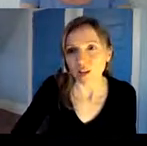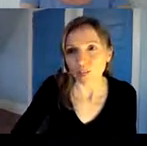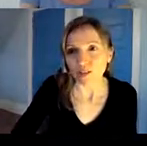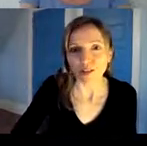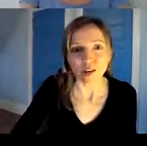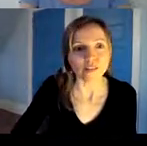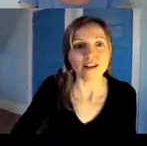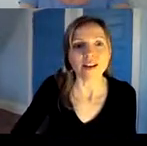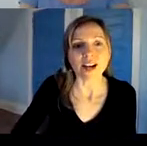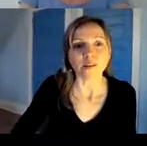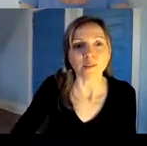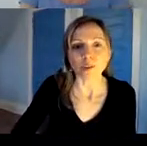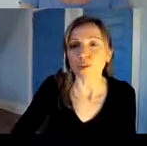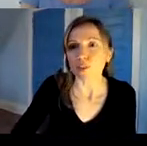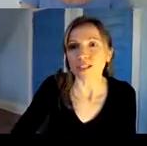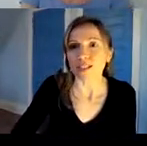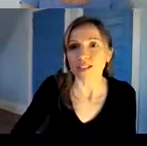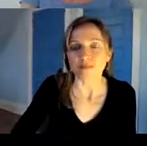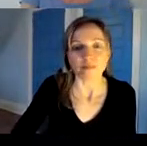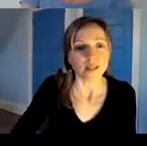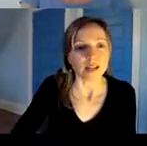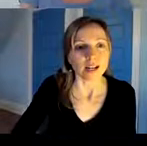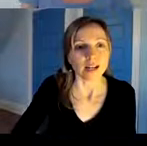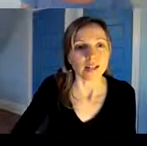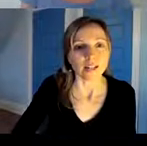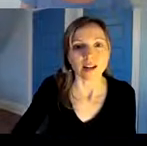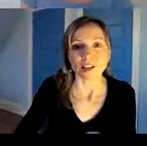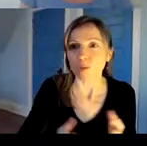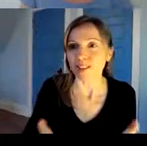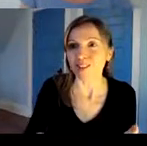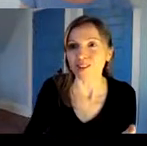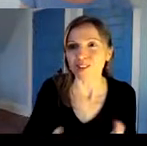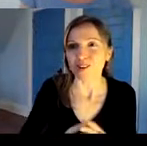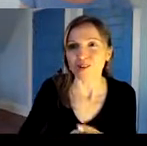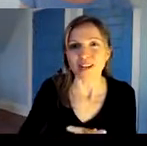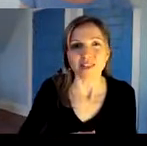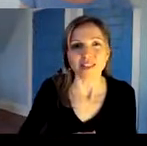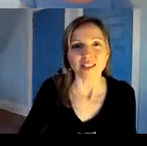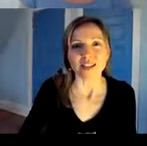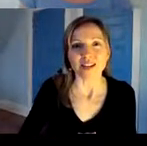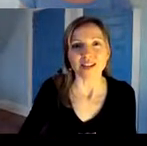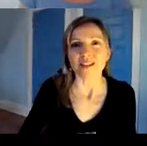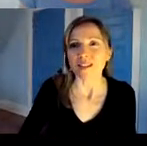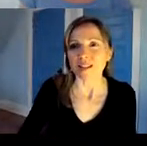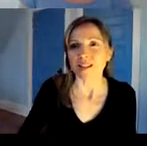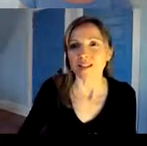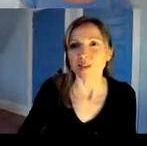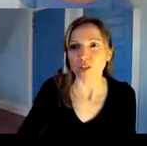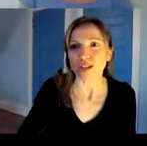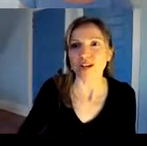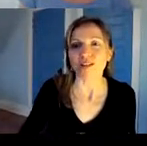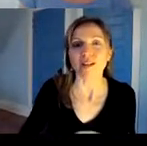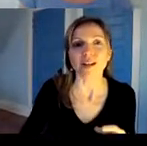the caterpillar or larva, and then the beautiful chrysalis. And as we likely all know, this is an insect that